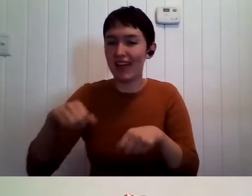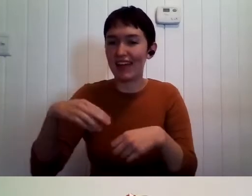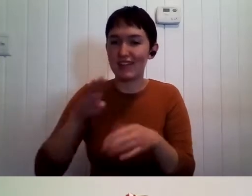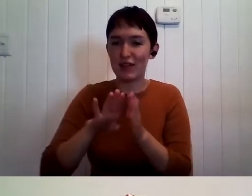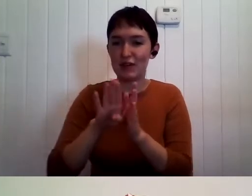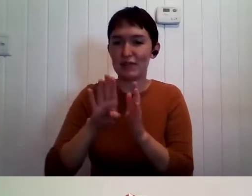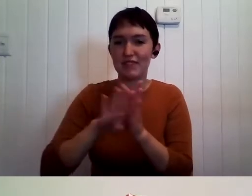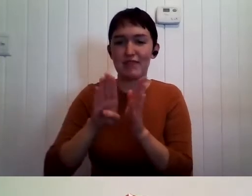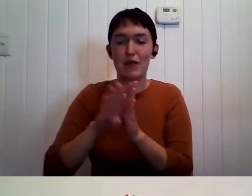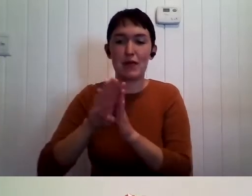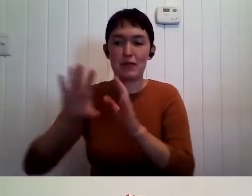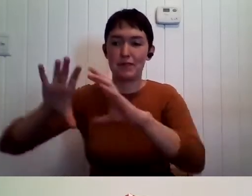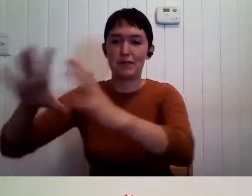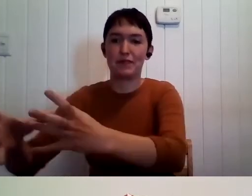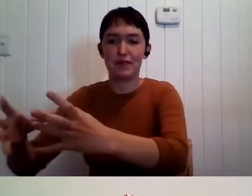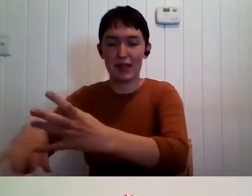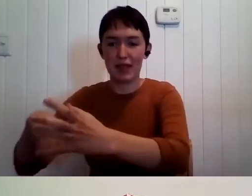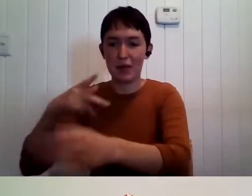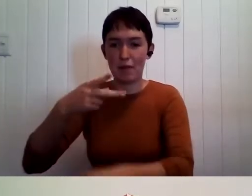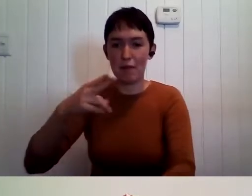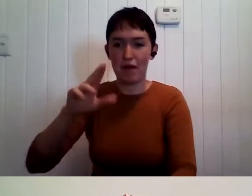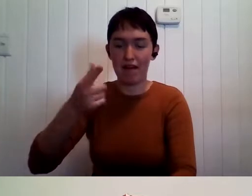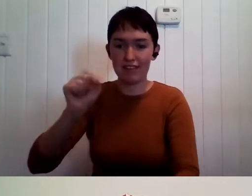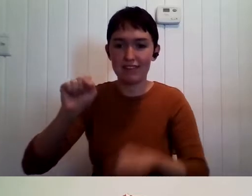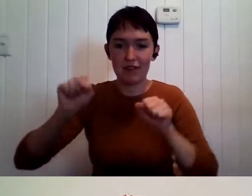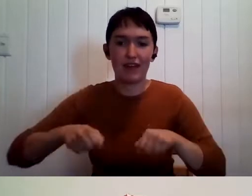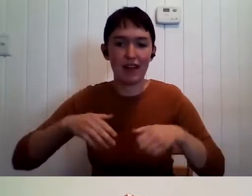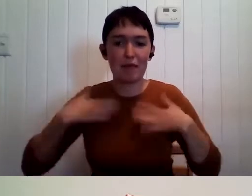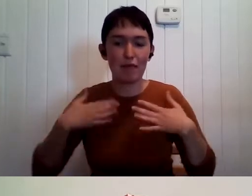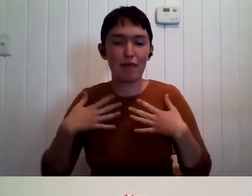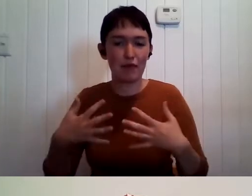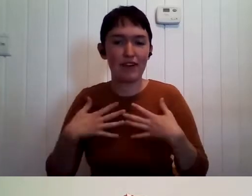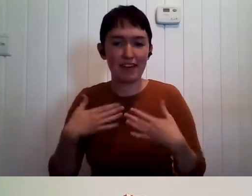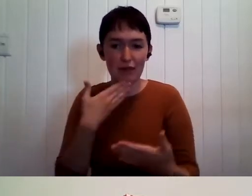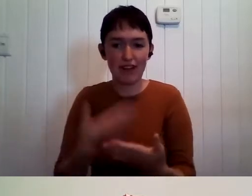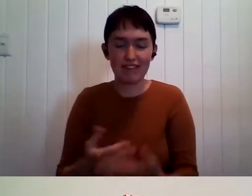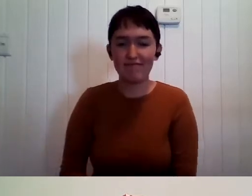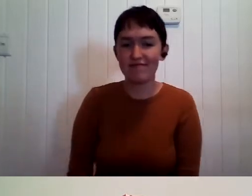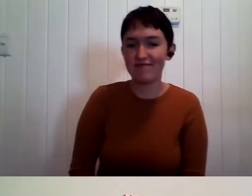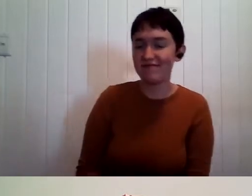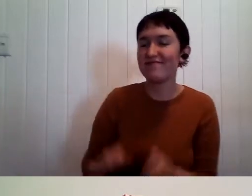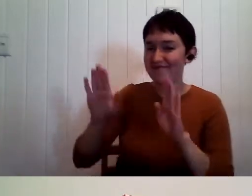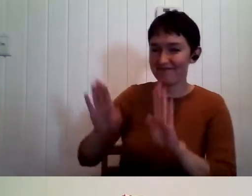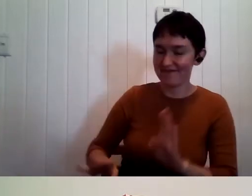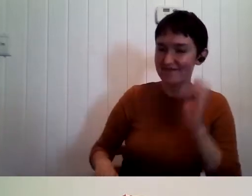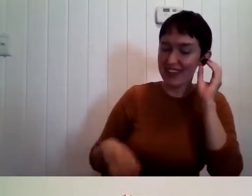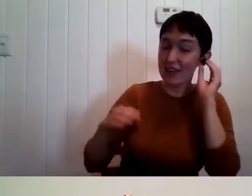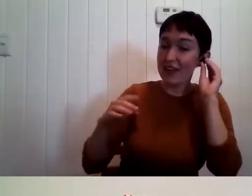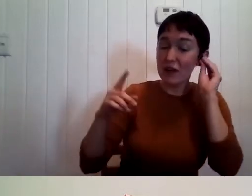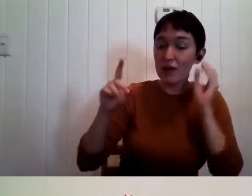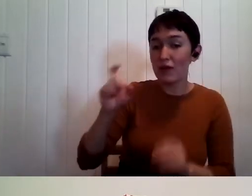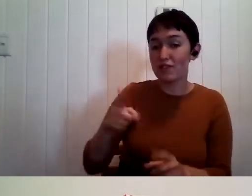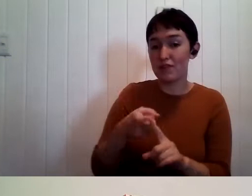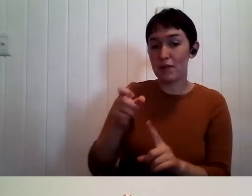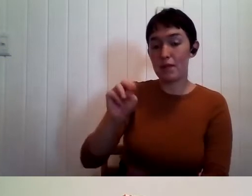that hopeful answer. I bet we could. If we put enough resources to it, we could do it. We've got a question from Melanie here. Does Illumina have any outreach program